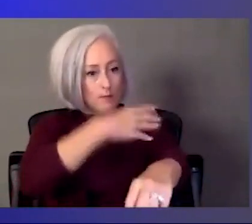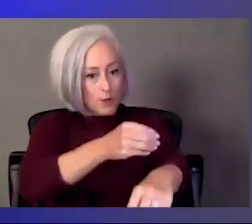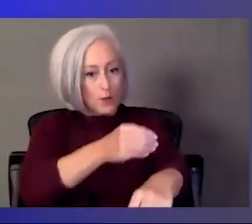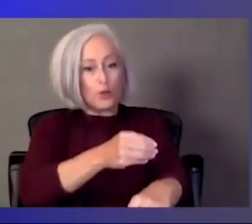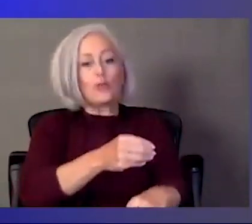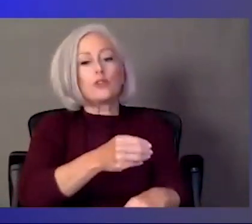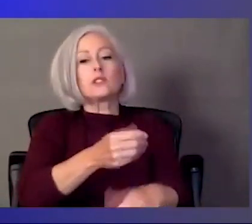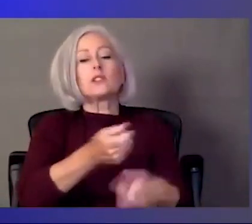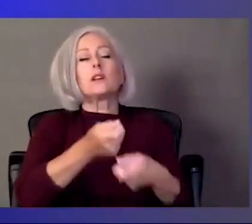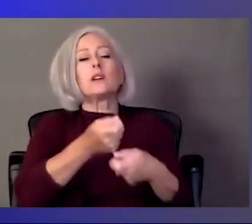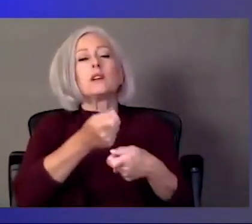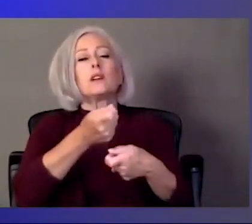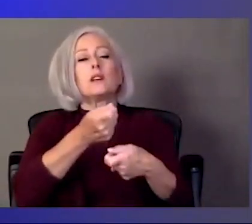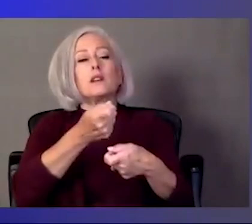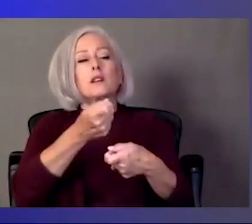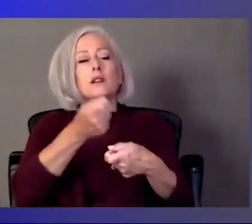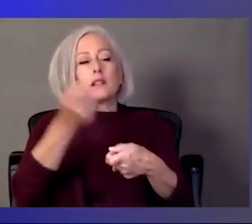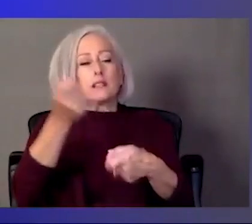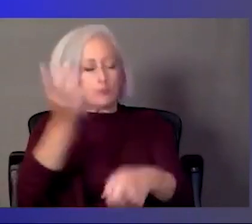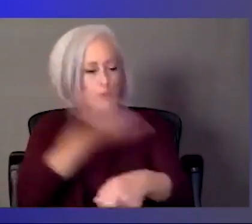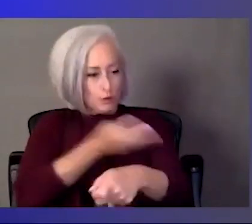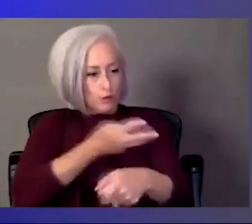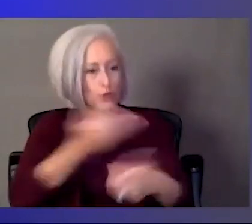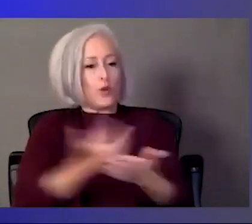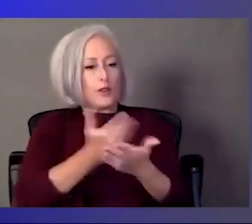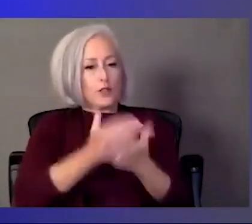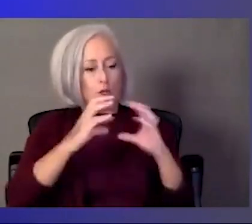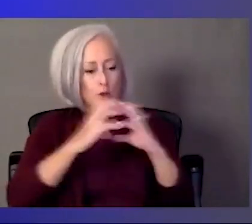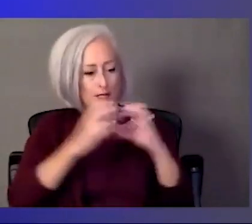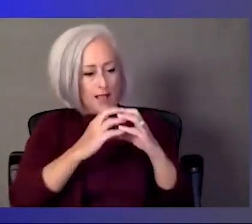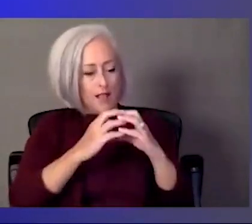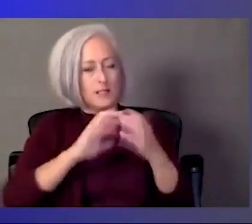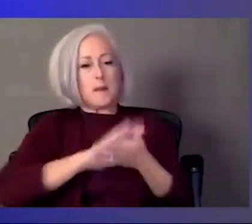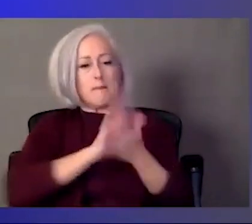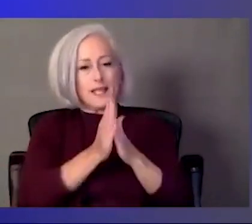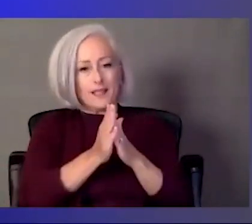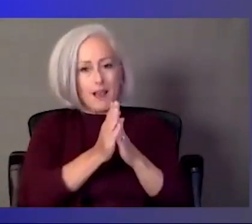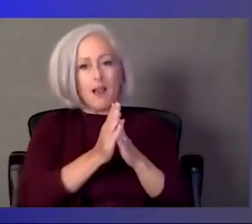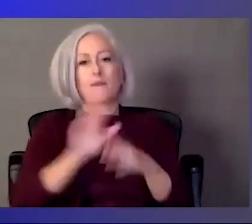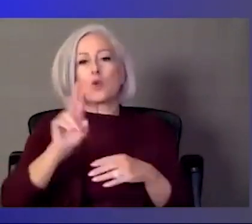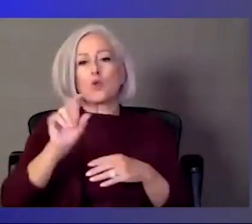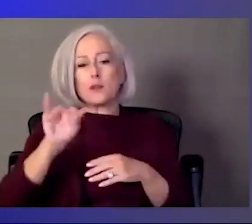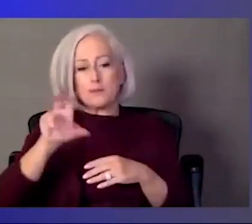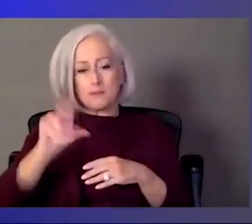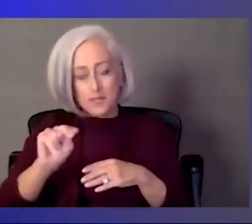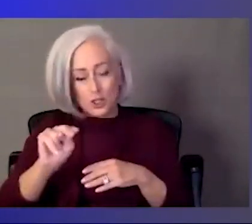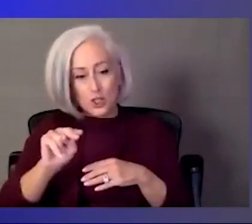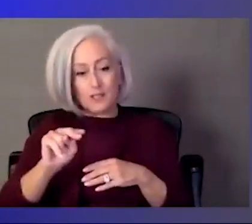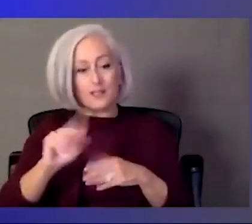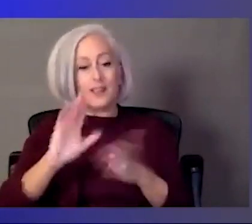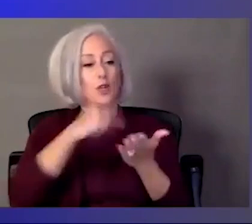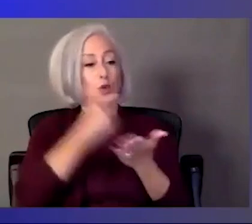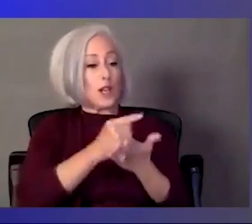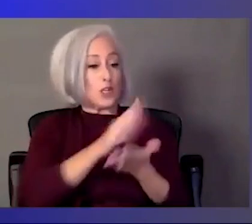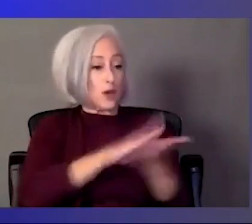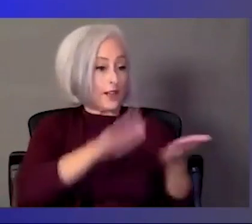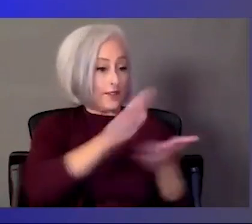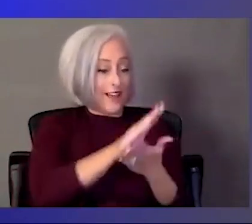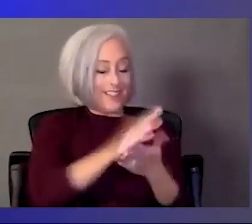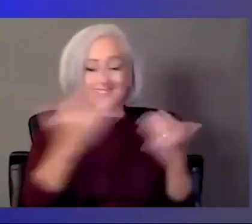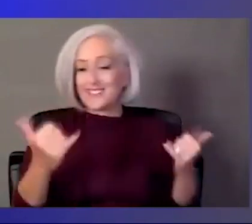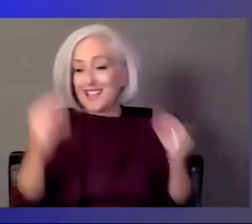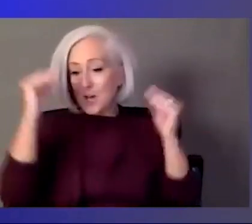her in, gave her those cells, she went into complete remission, she graduated from college, she's now a teacher, and we took her to a